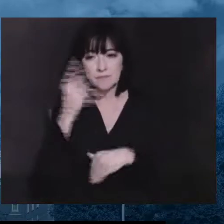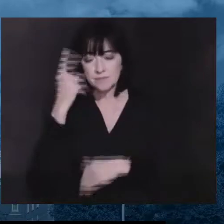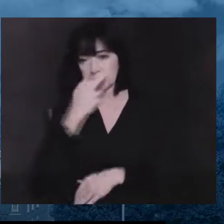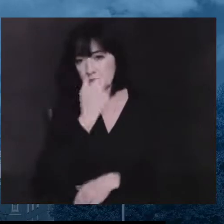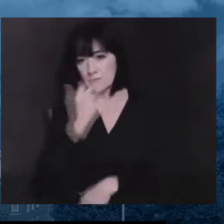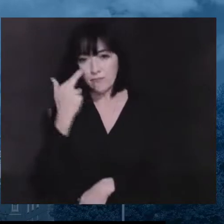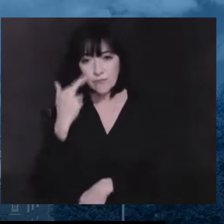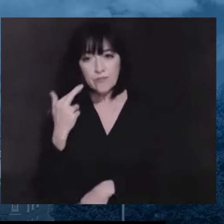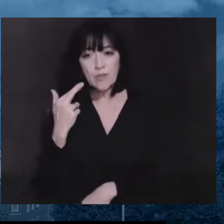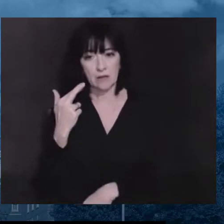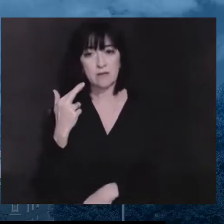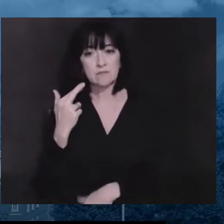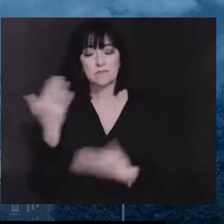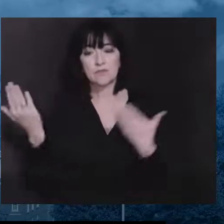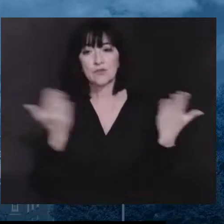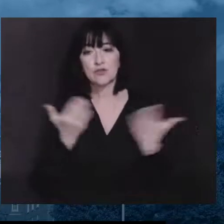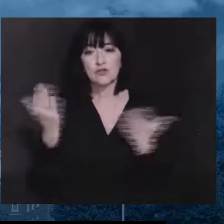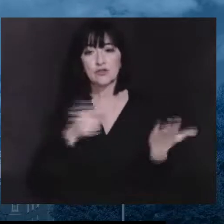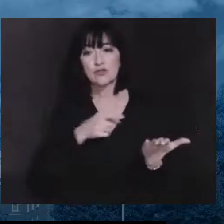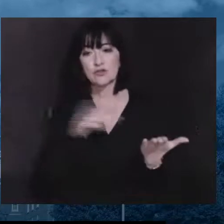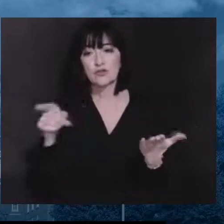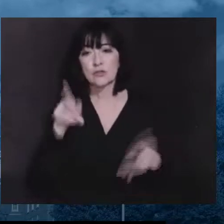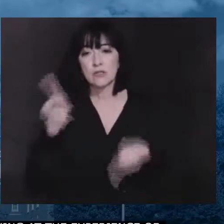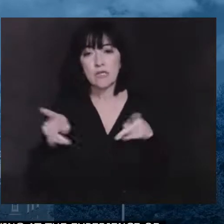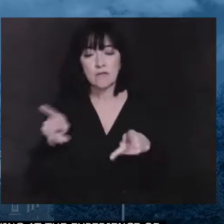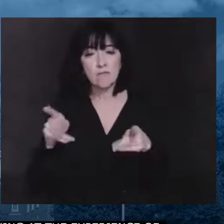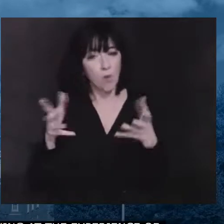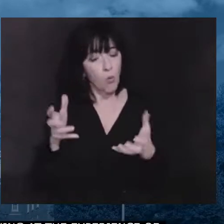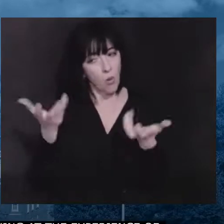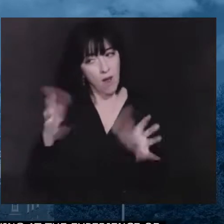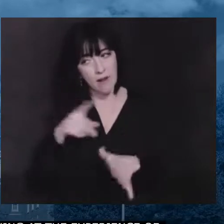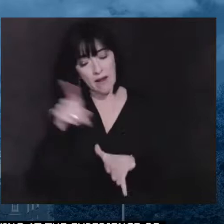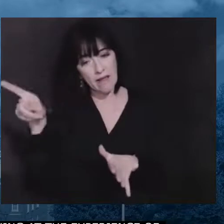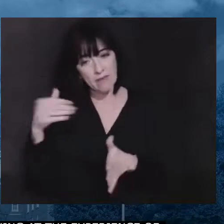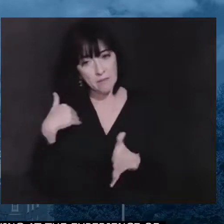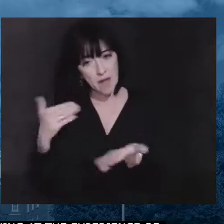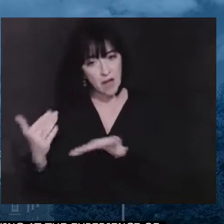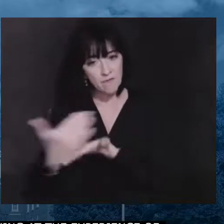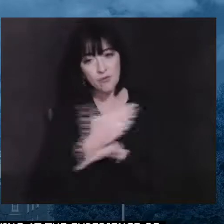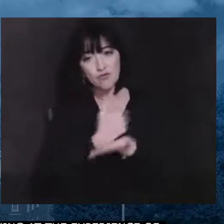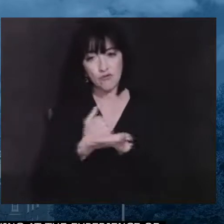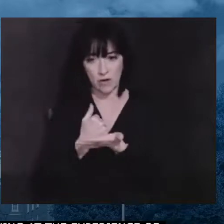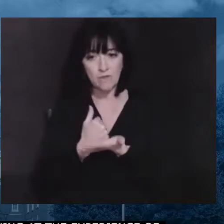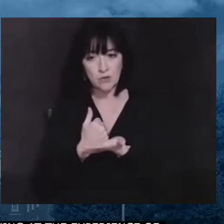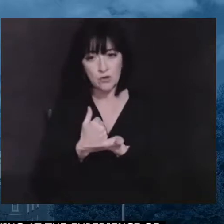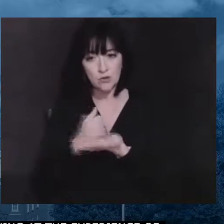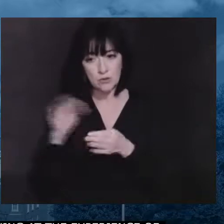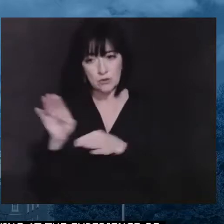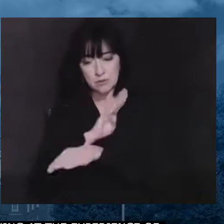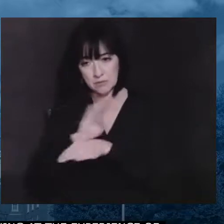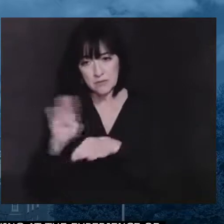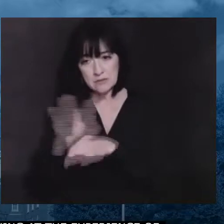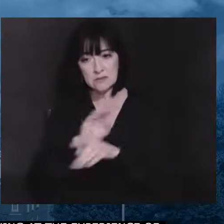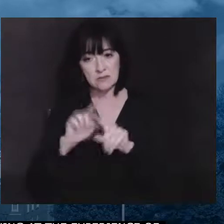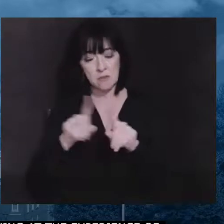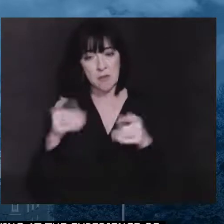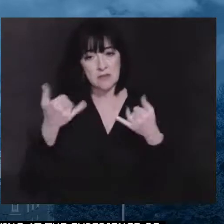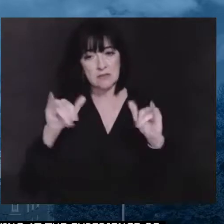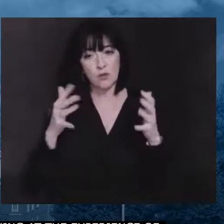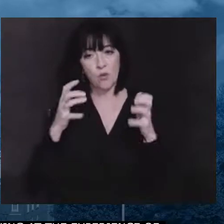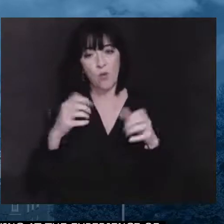to serve their clientele, to get some revenue on the business side as well as on the protection side. We know